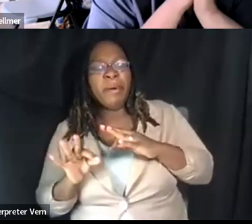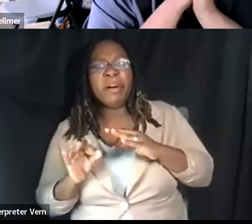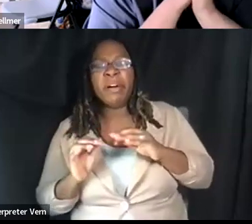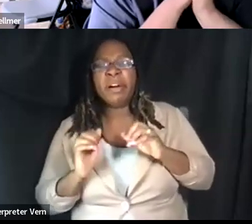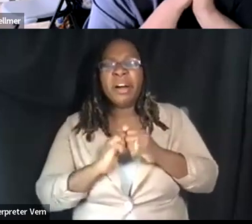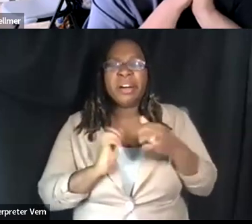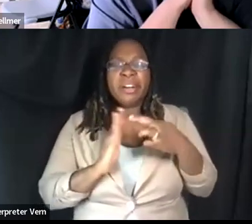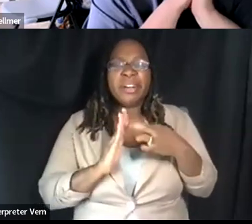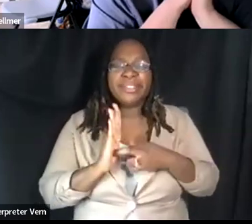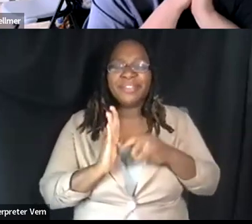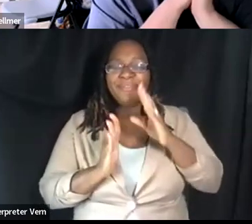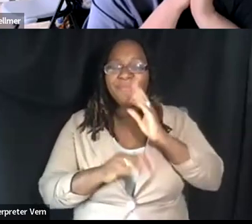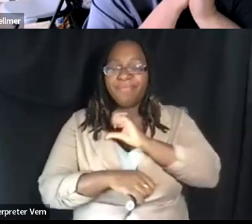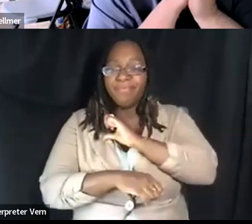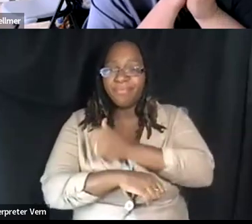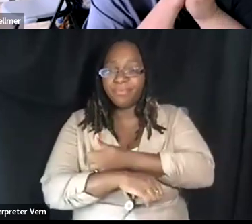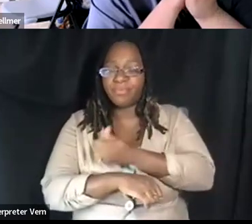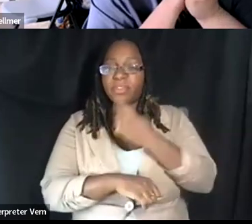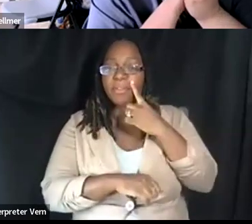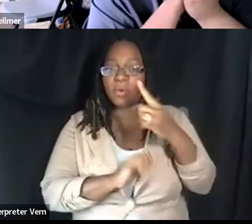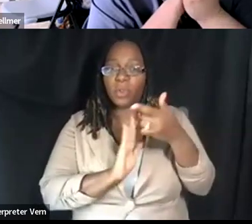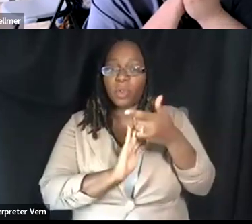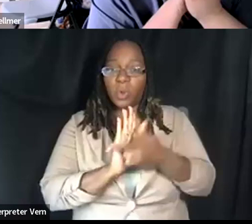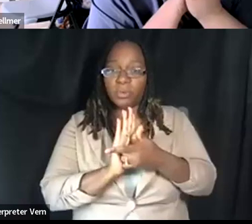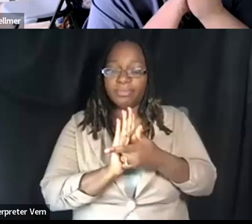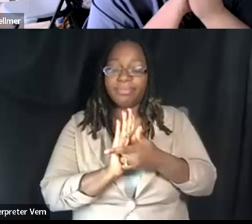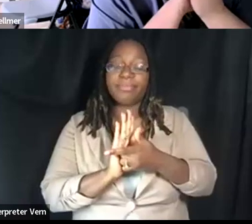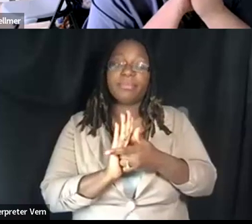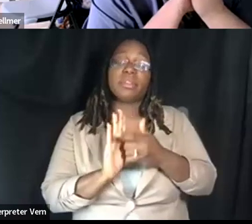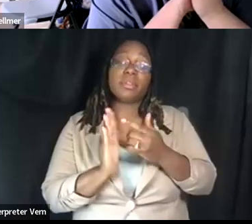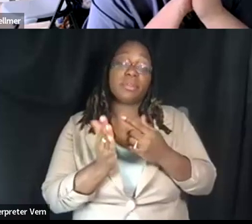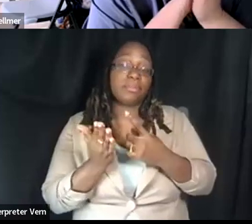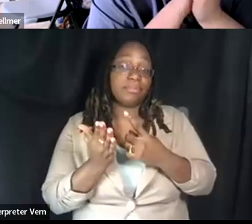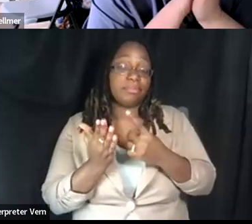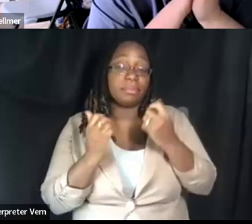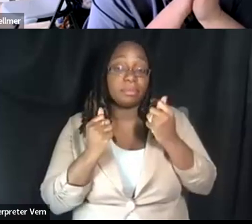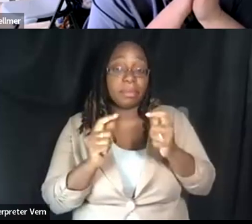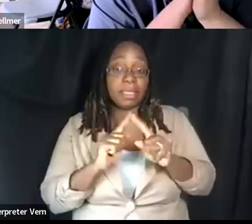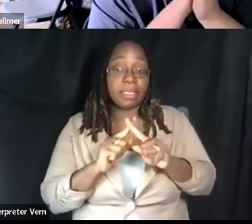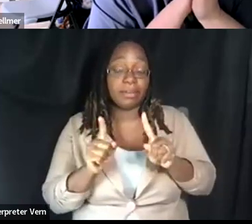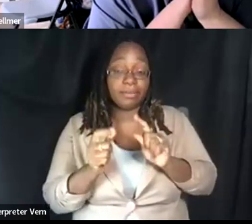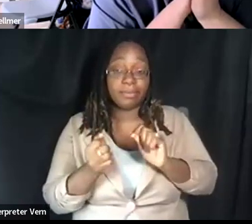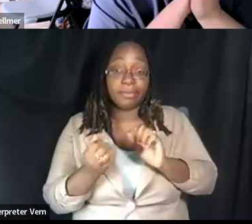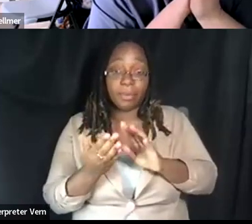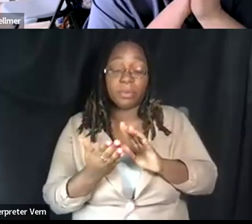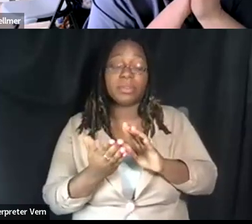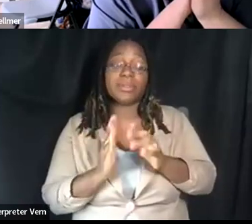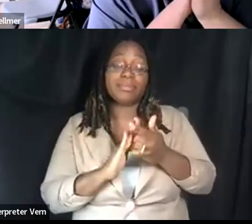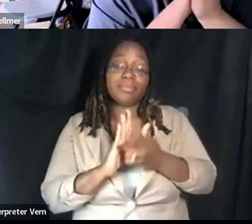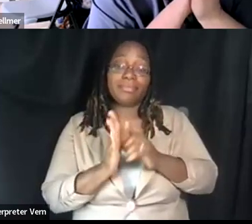the rule is authorized in the statute. So in many ways, the federal agencies in writing rules have already